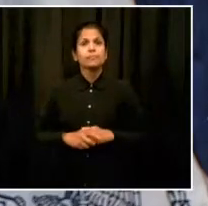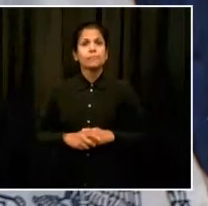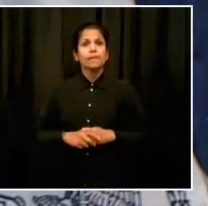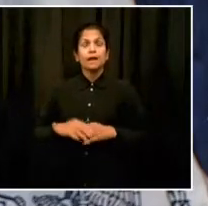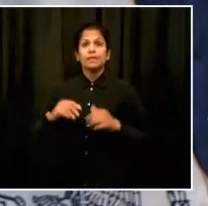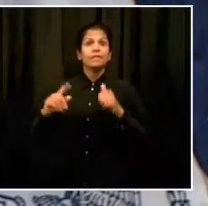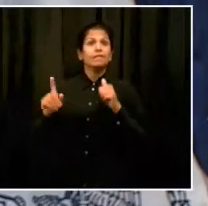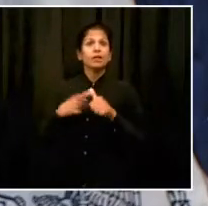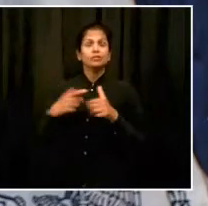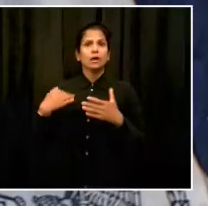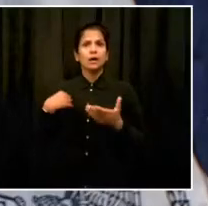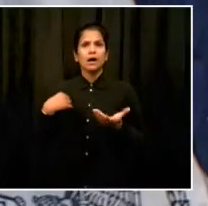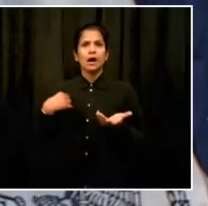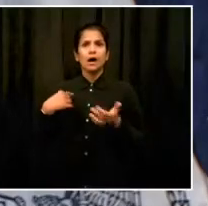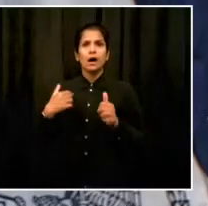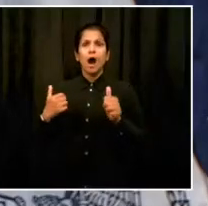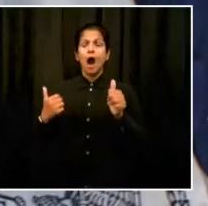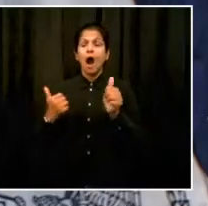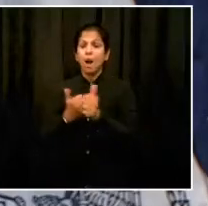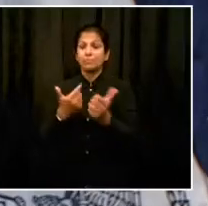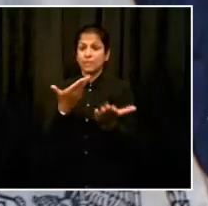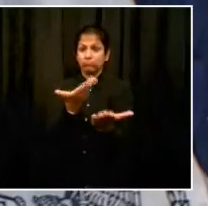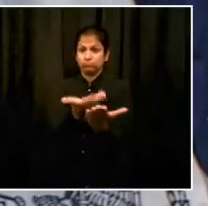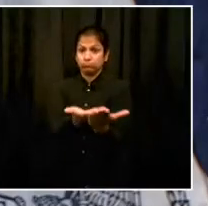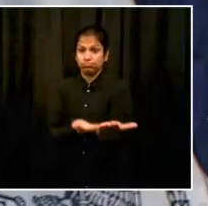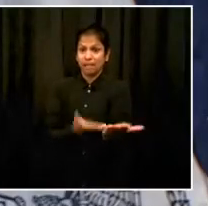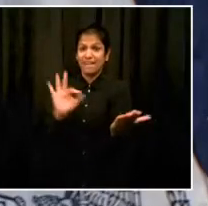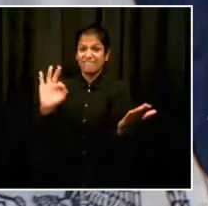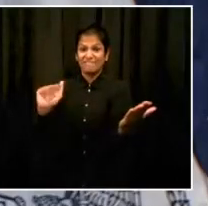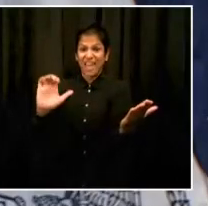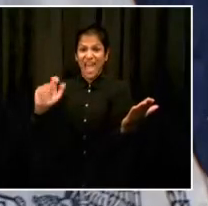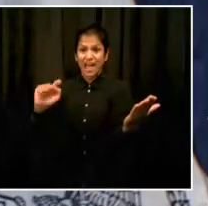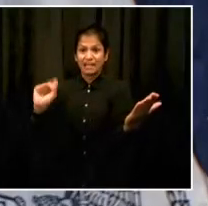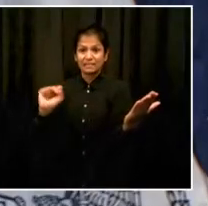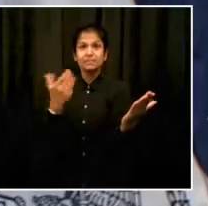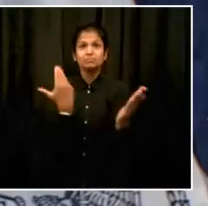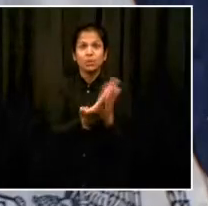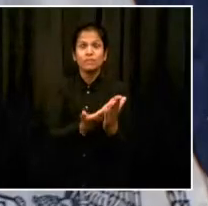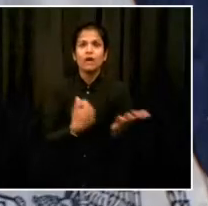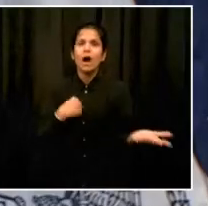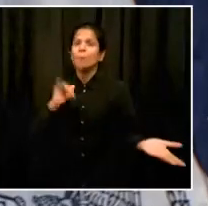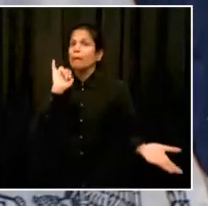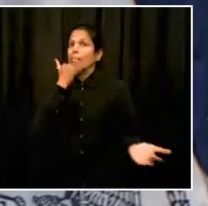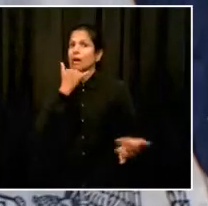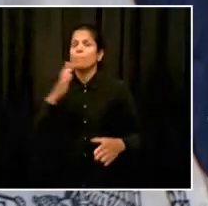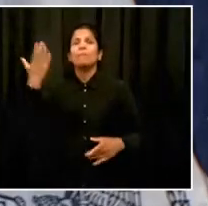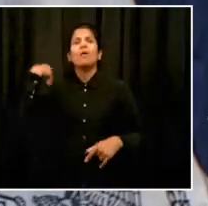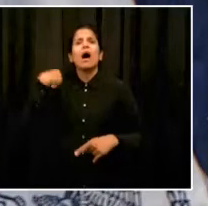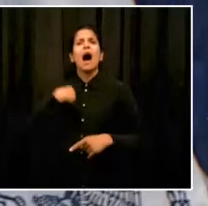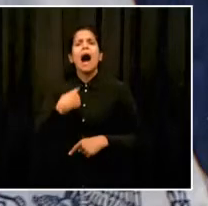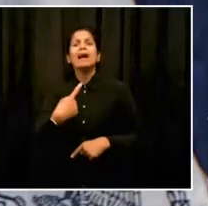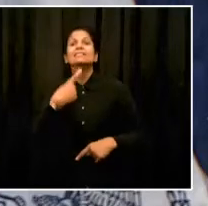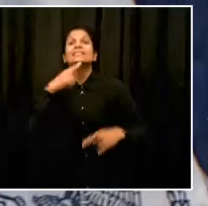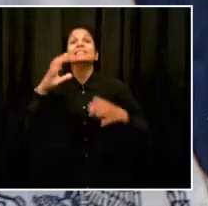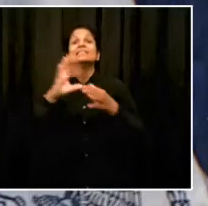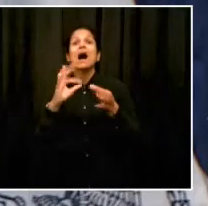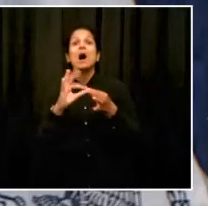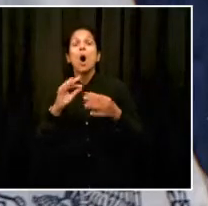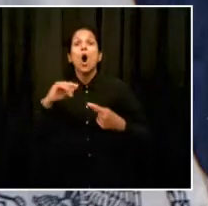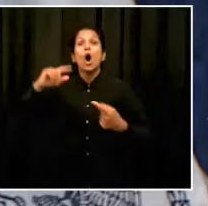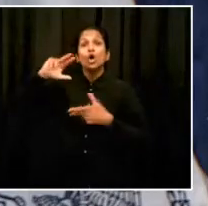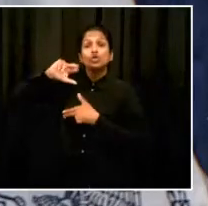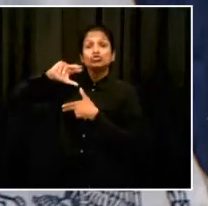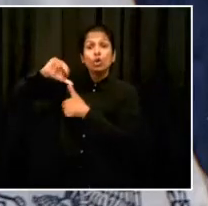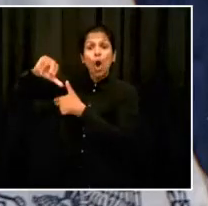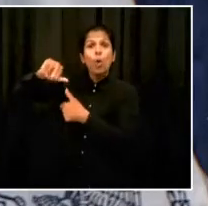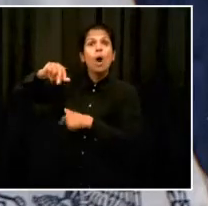misspoke earlier using the phrase tornado warning. It's a tornado watch, which is less severe than a tornado warning, but doesn't change